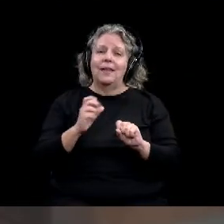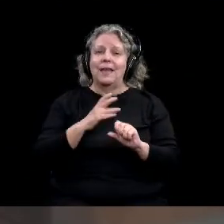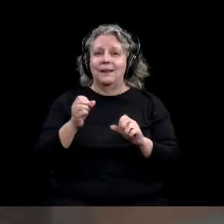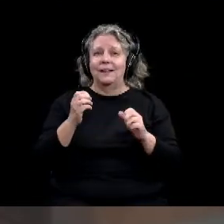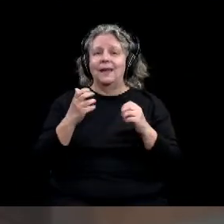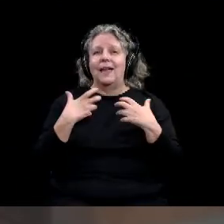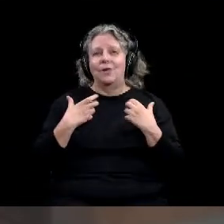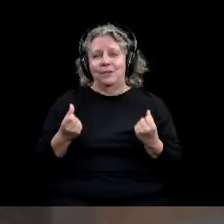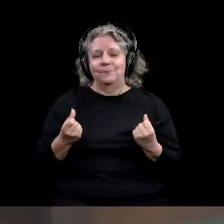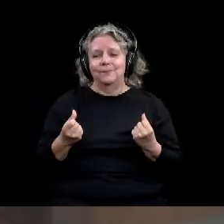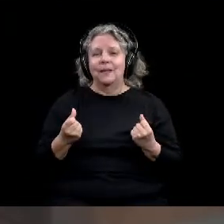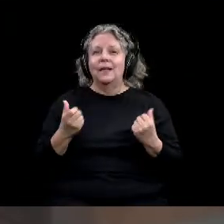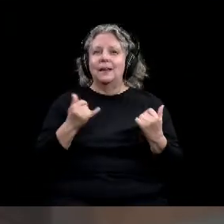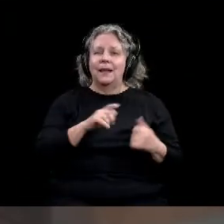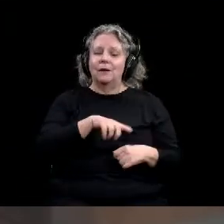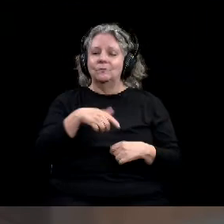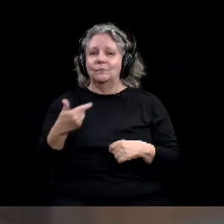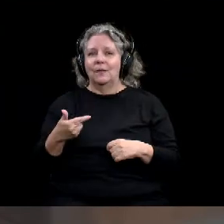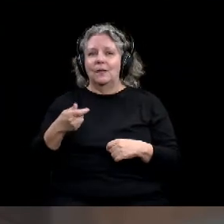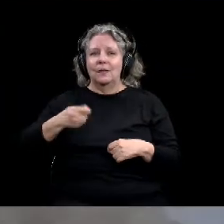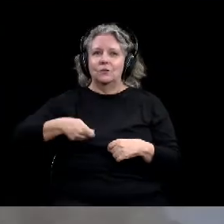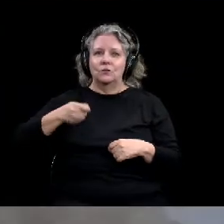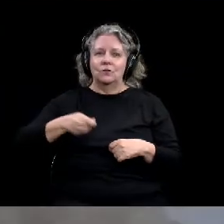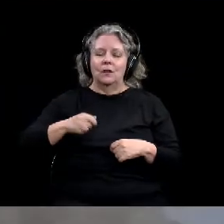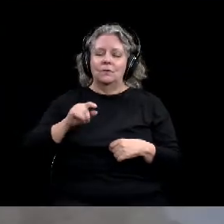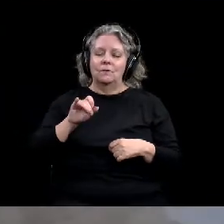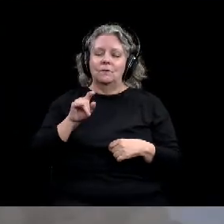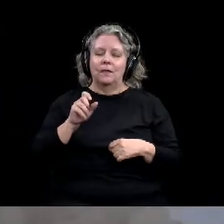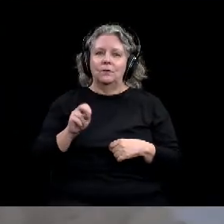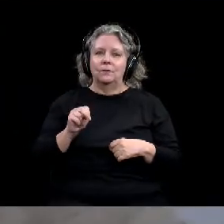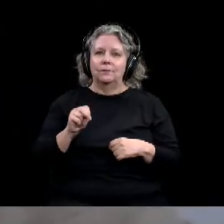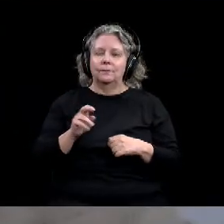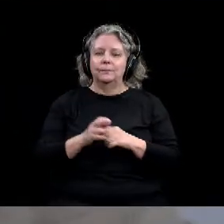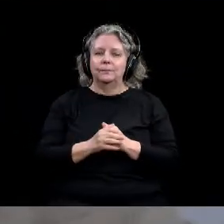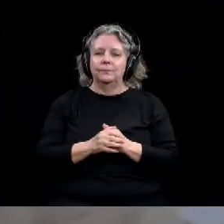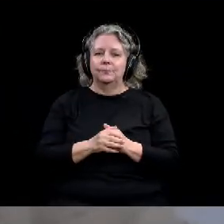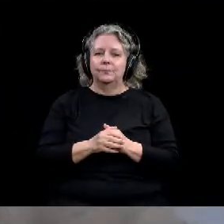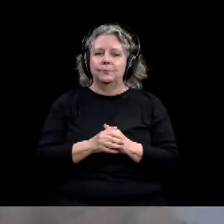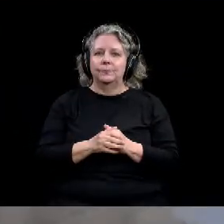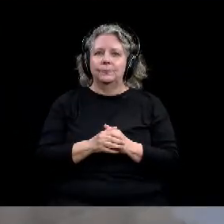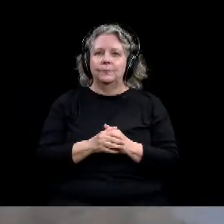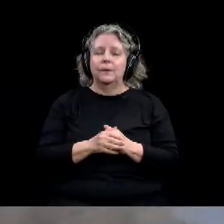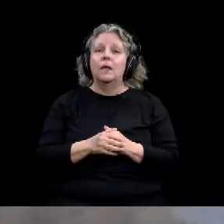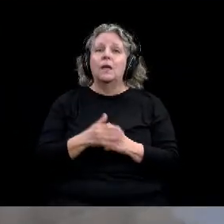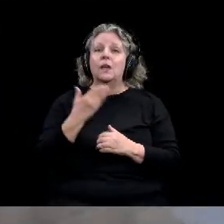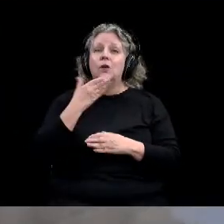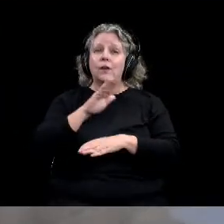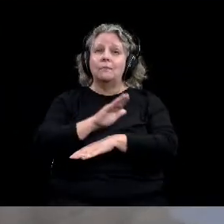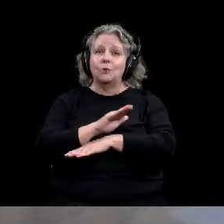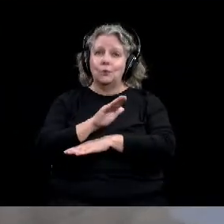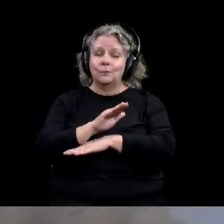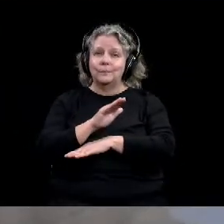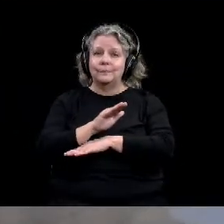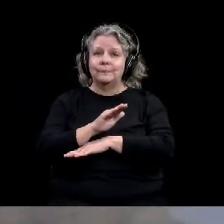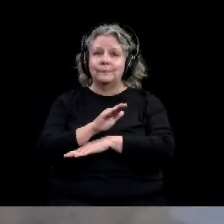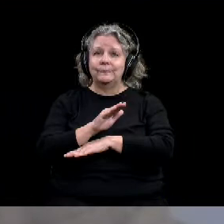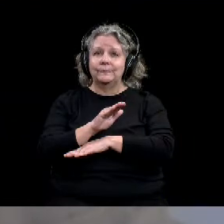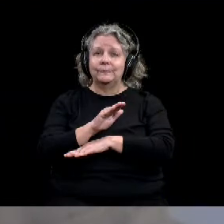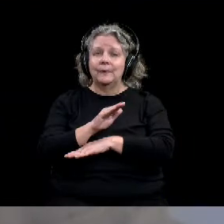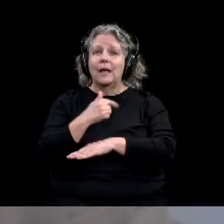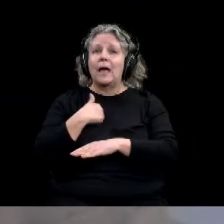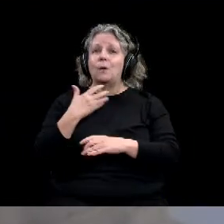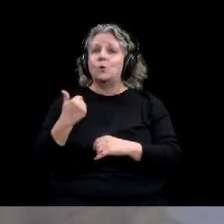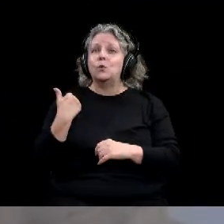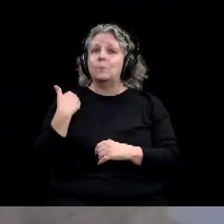from you, sir. Good afternoon. I want to remind everyone that the Waco